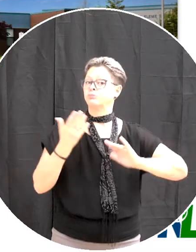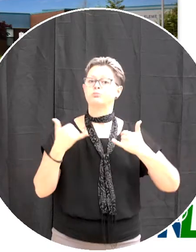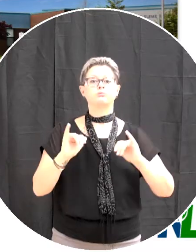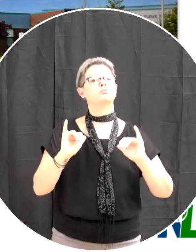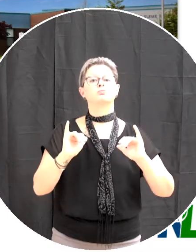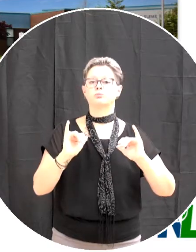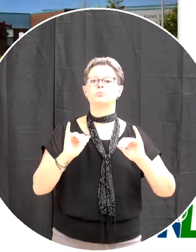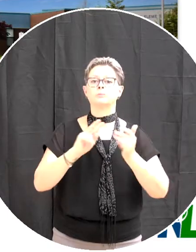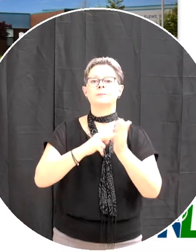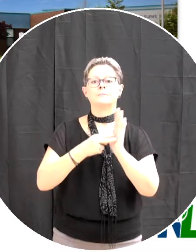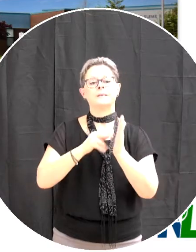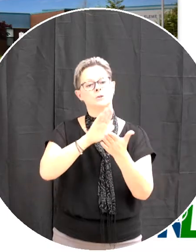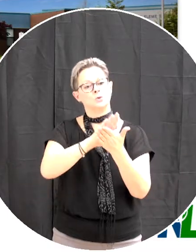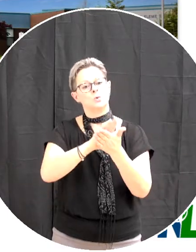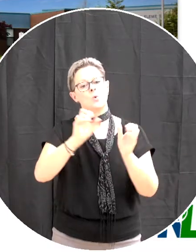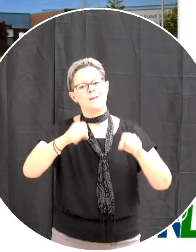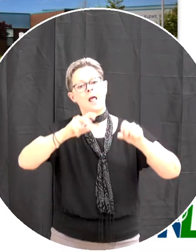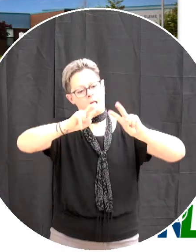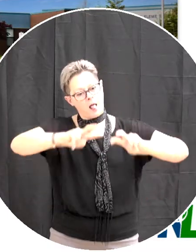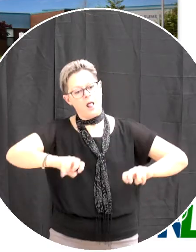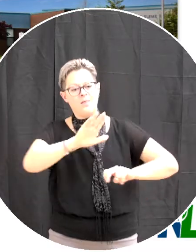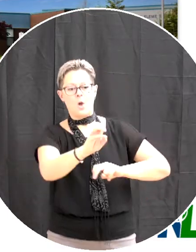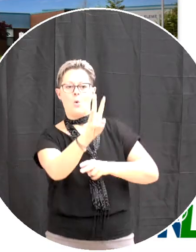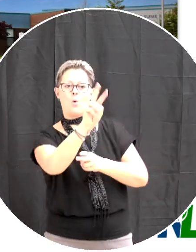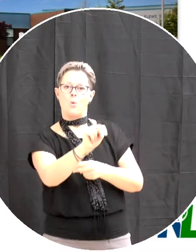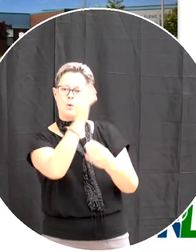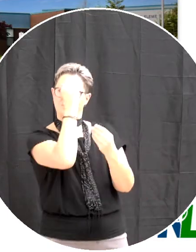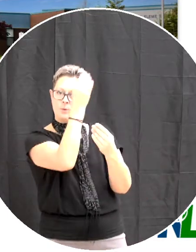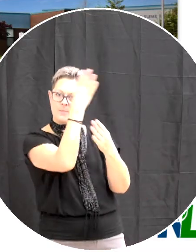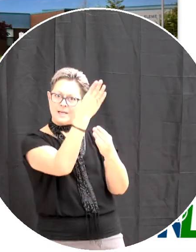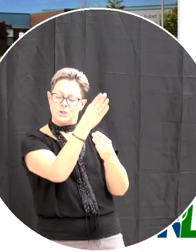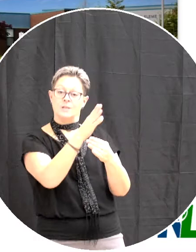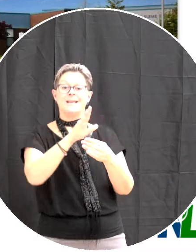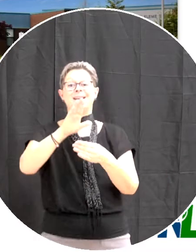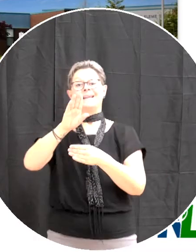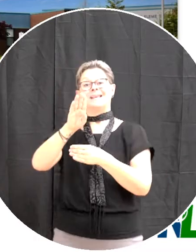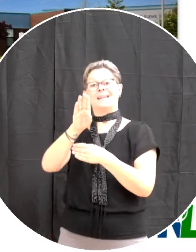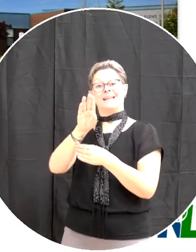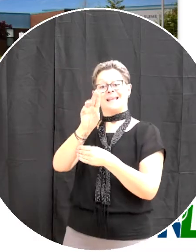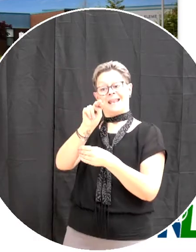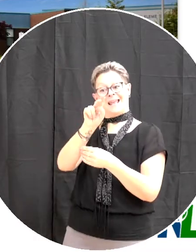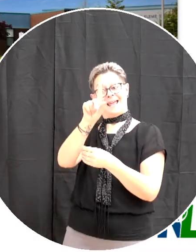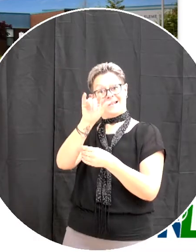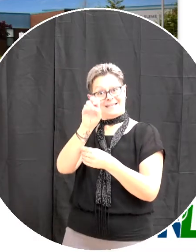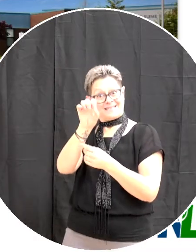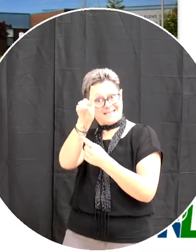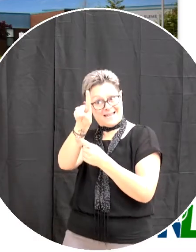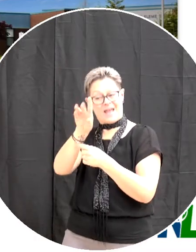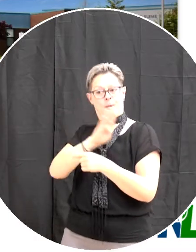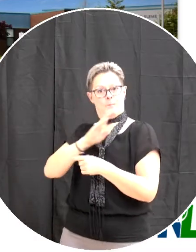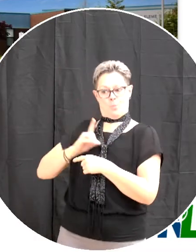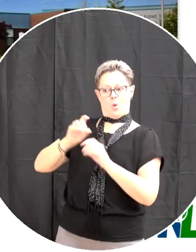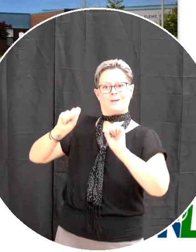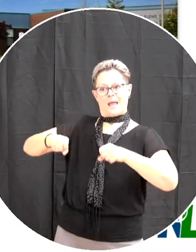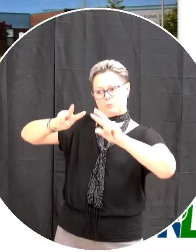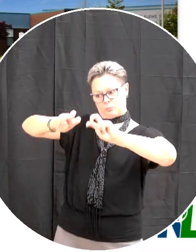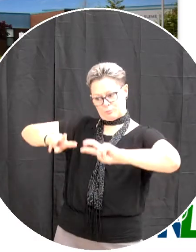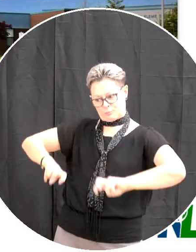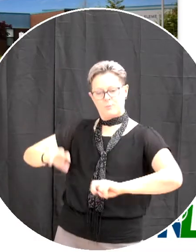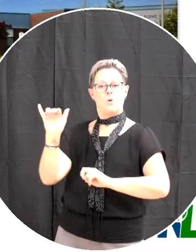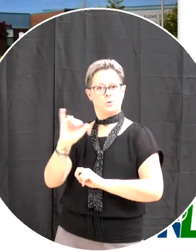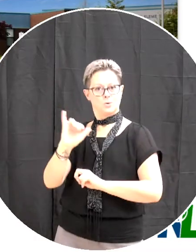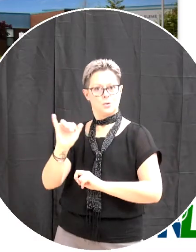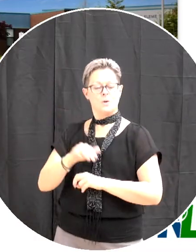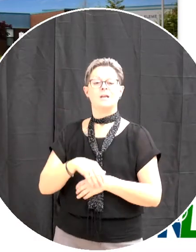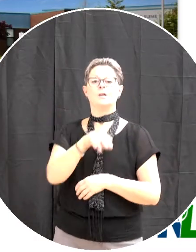with the opportunity to analyze their own data, as well as the district to analyze macro-level data with respect to behaviors. The